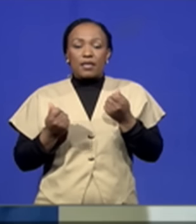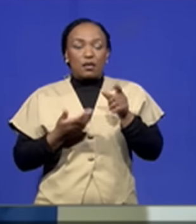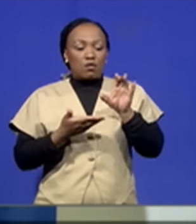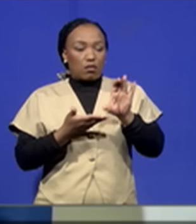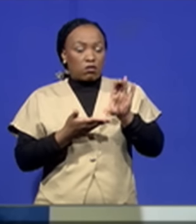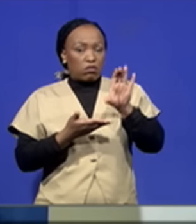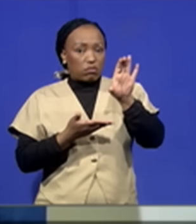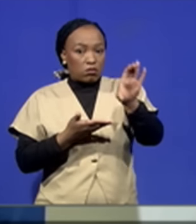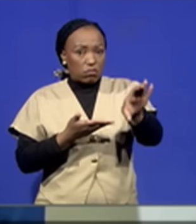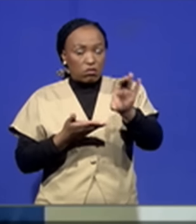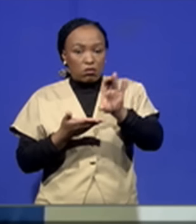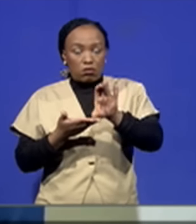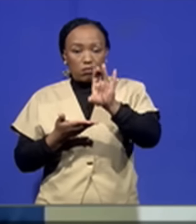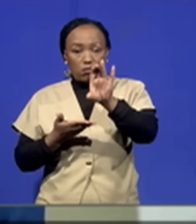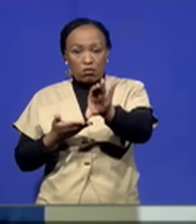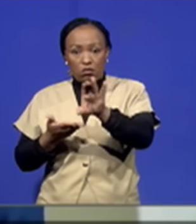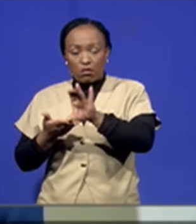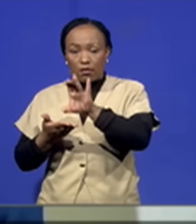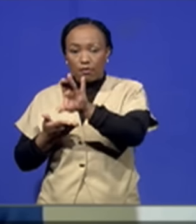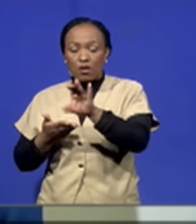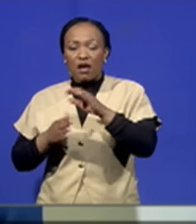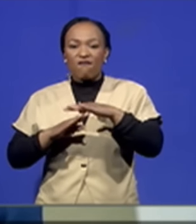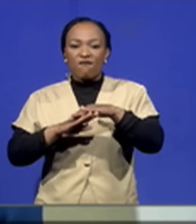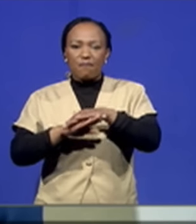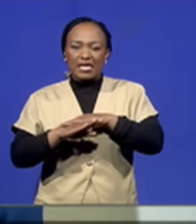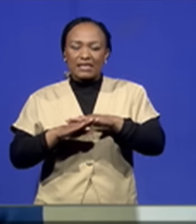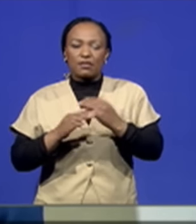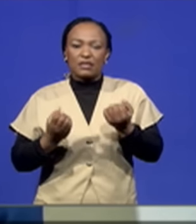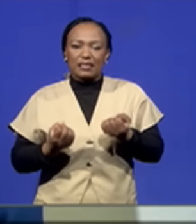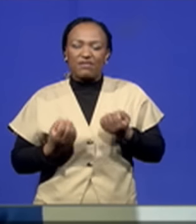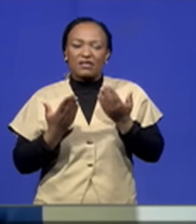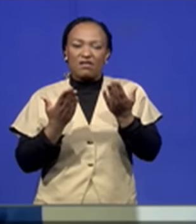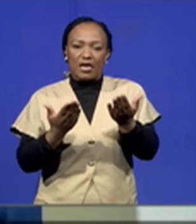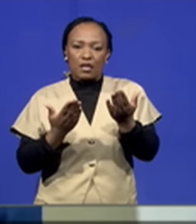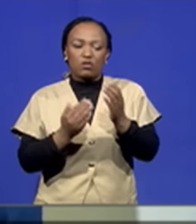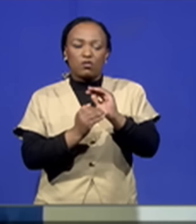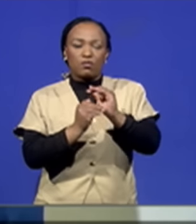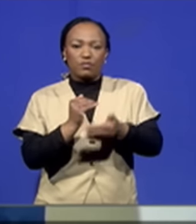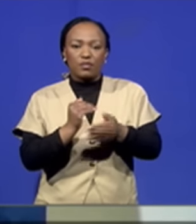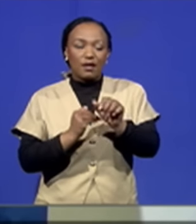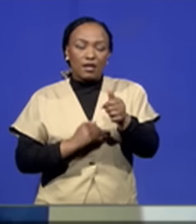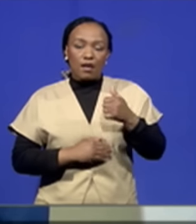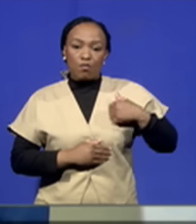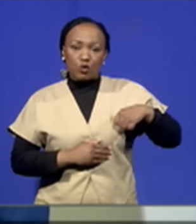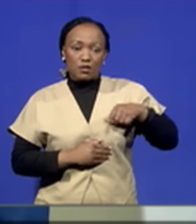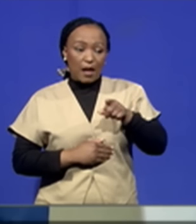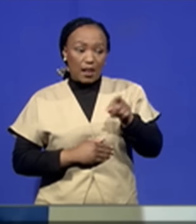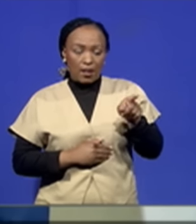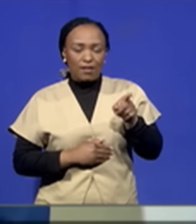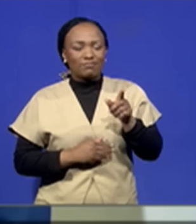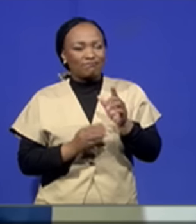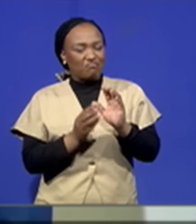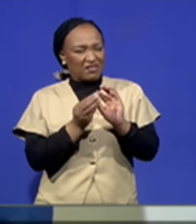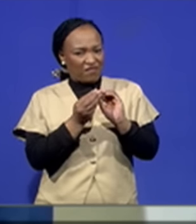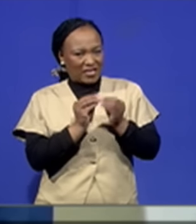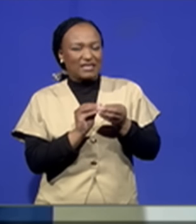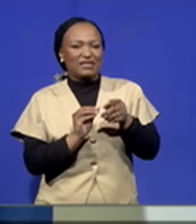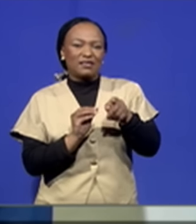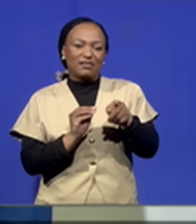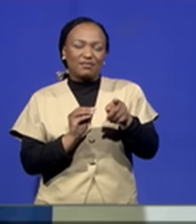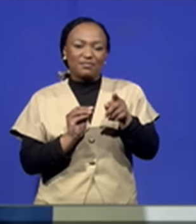protect basic service delivery while requiring affected municipalities to correct